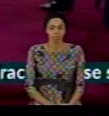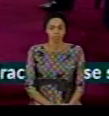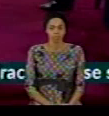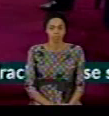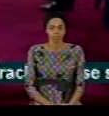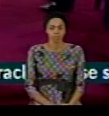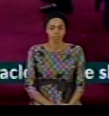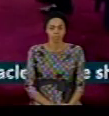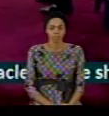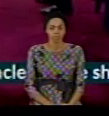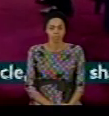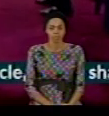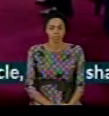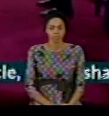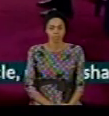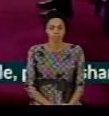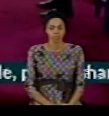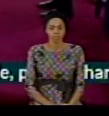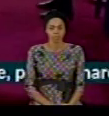foreign